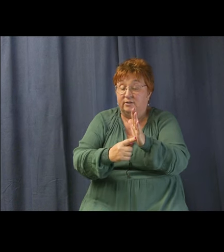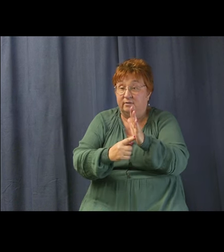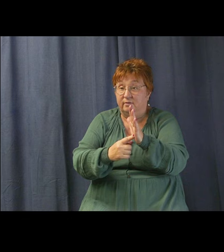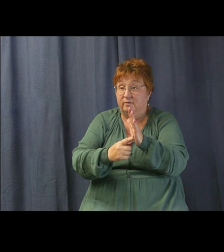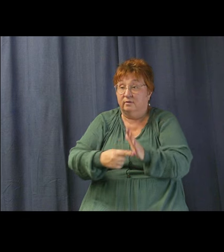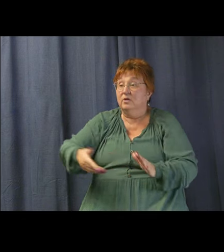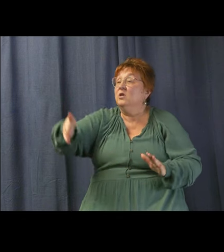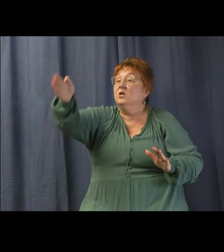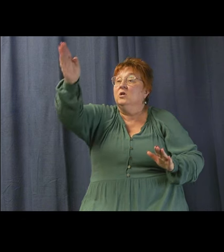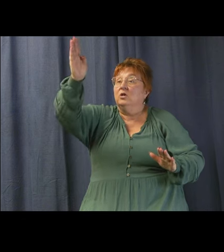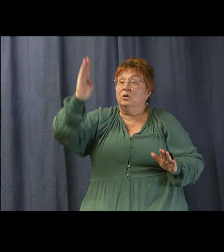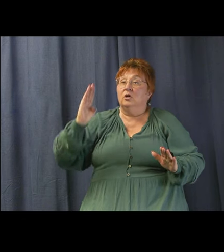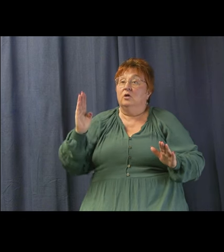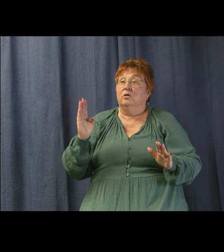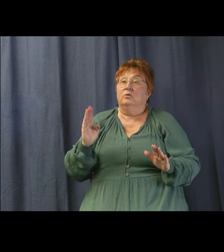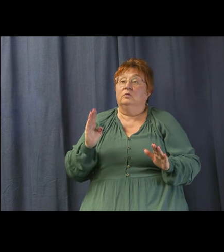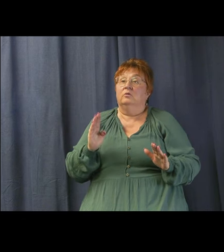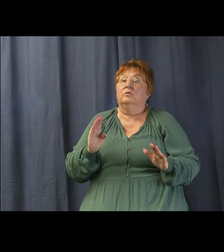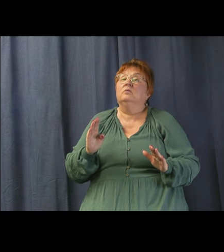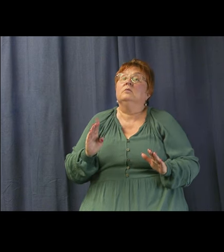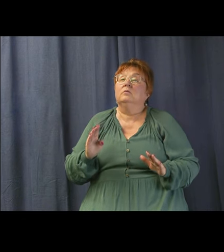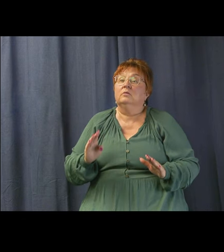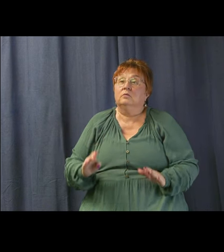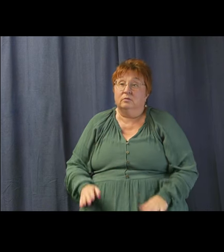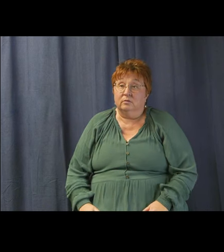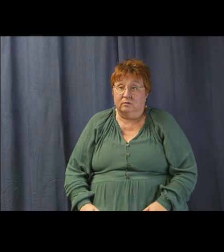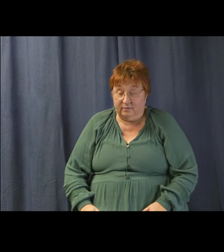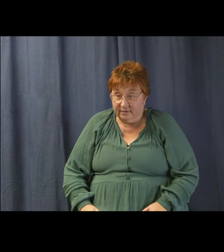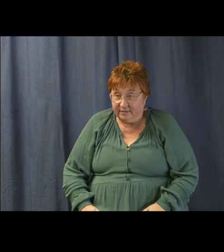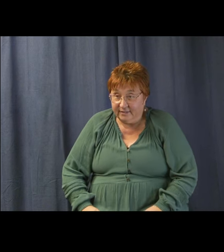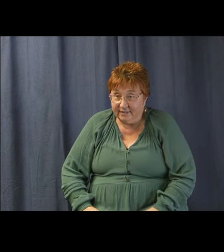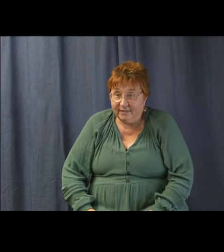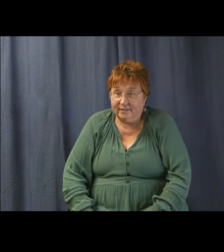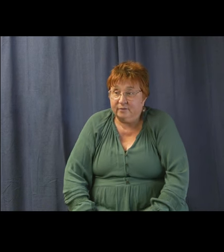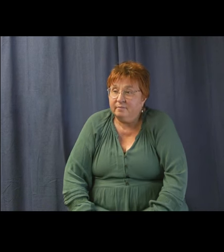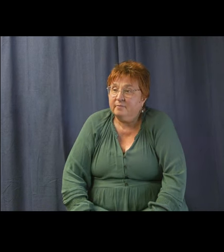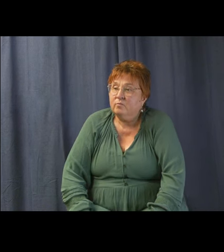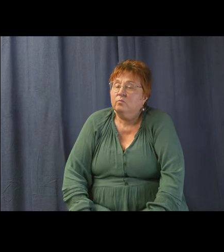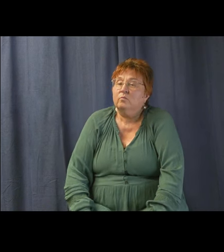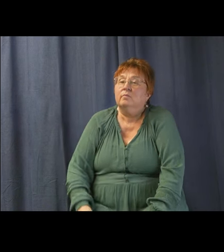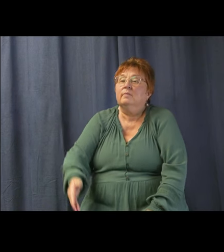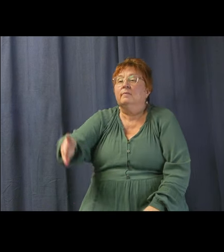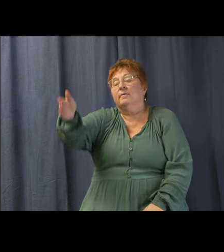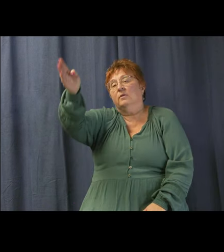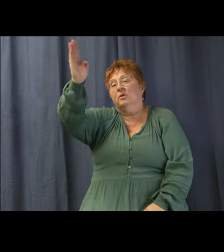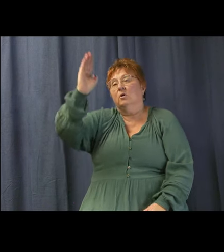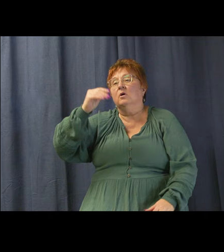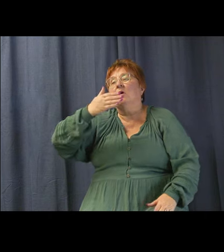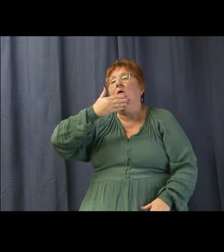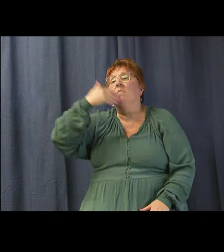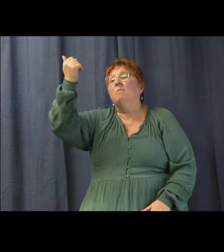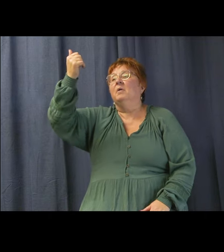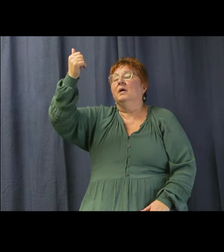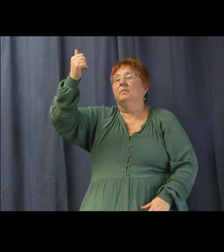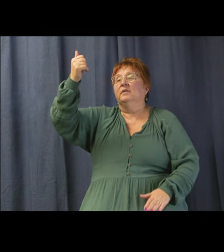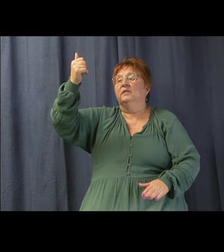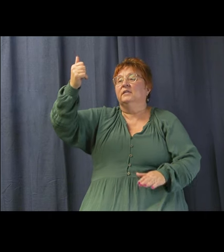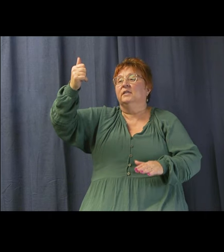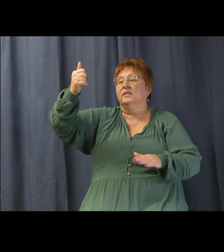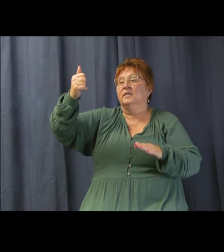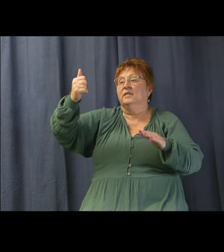best physician. I mean, not physician, but he is the great physician. But he's also the greatest physics